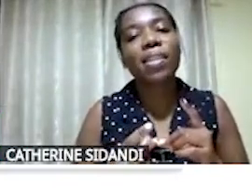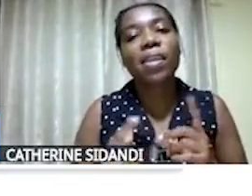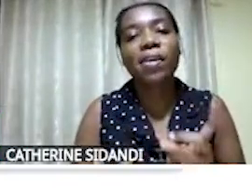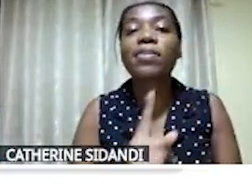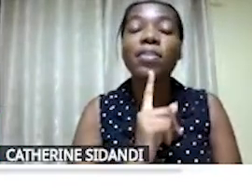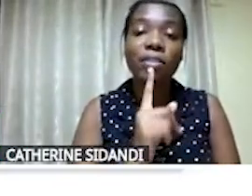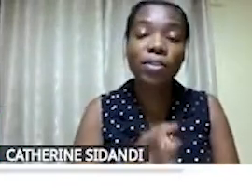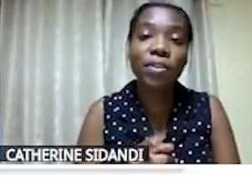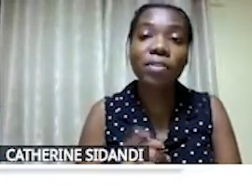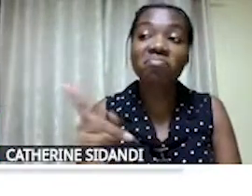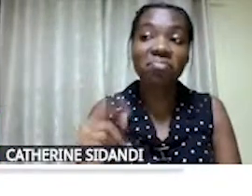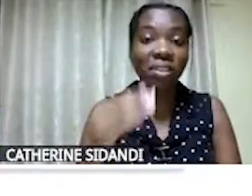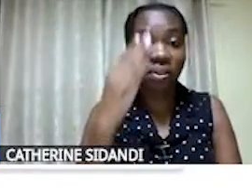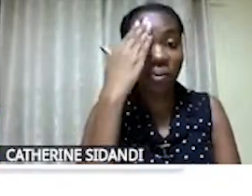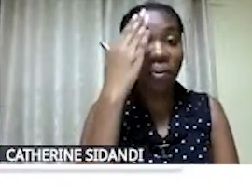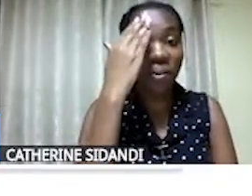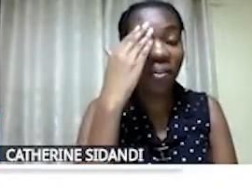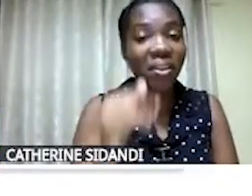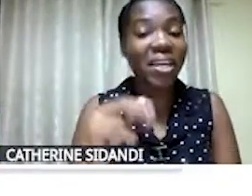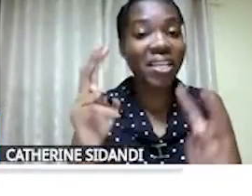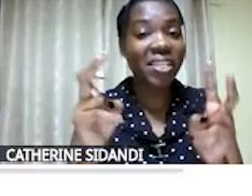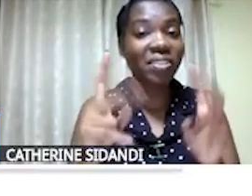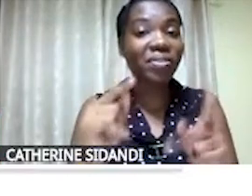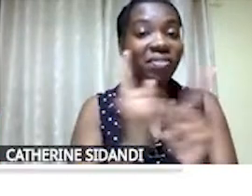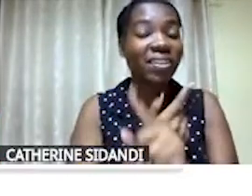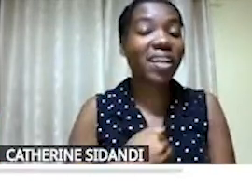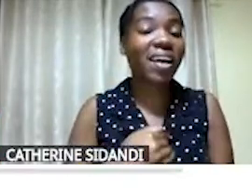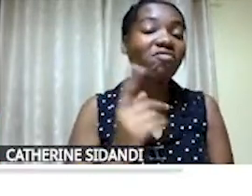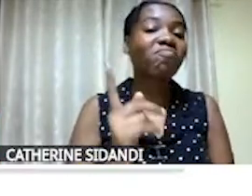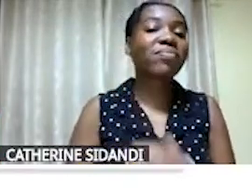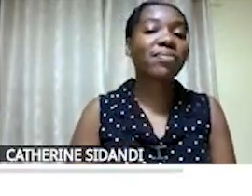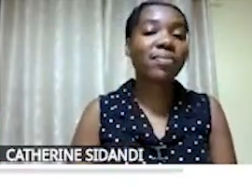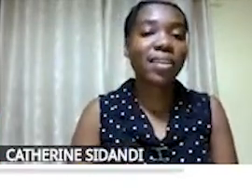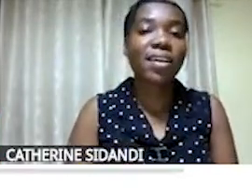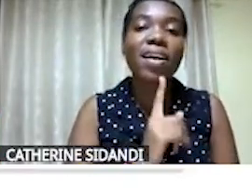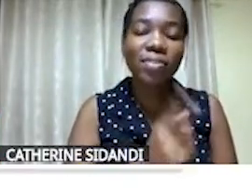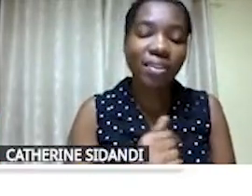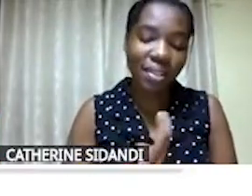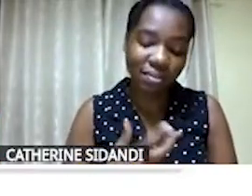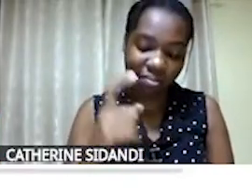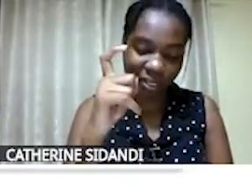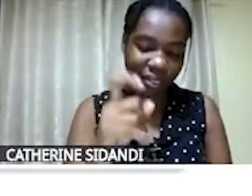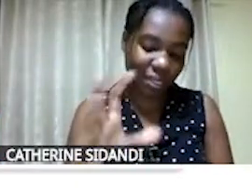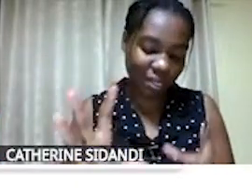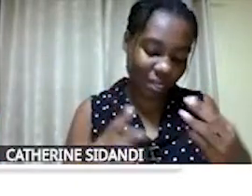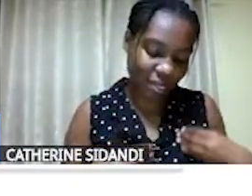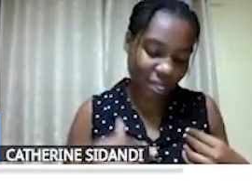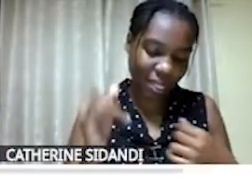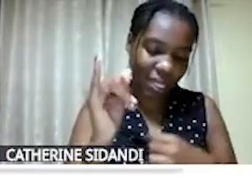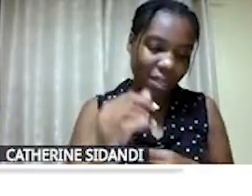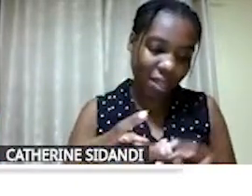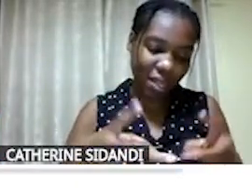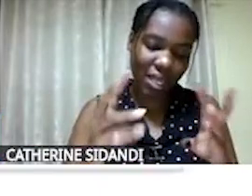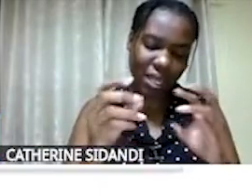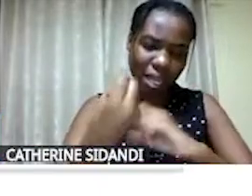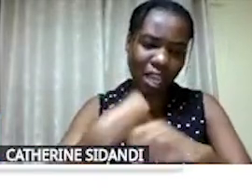knew this is our differentiating factor. So when you're talking about you needed to embed it in your strategy, how did they do this?